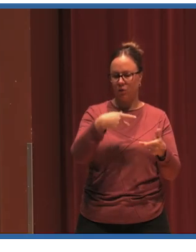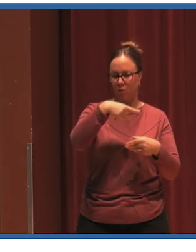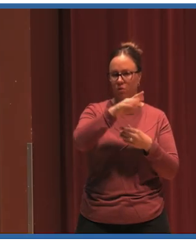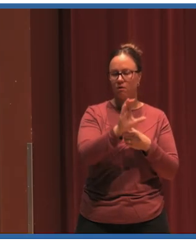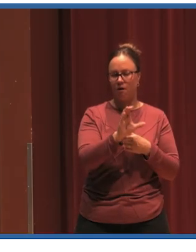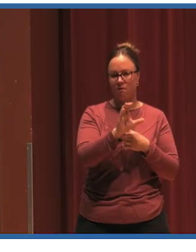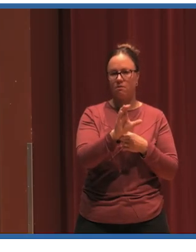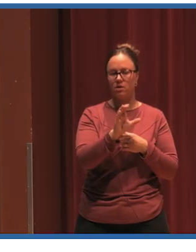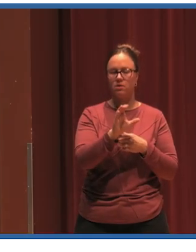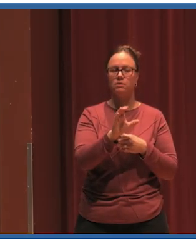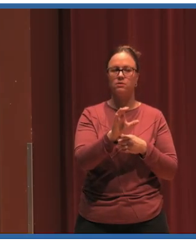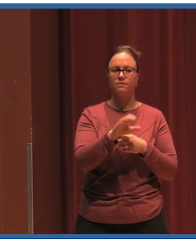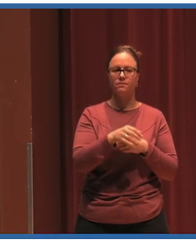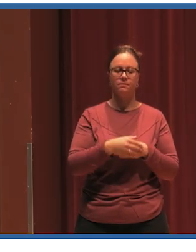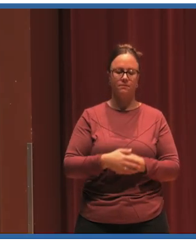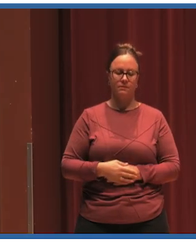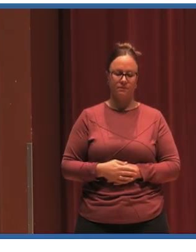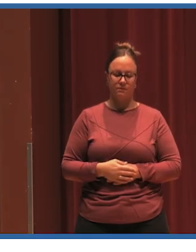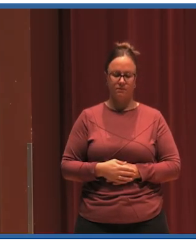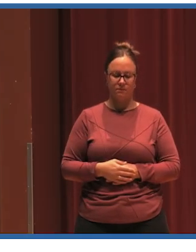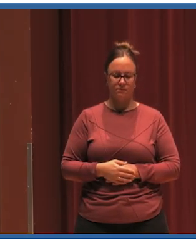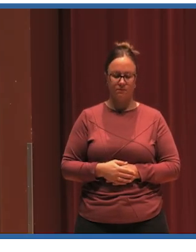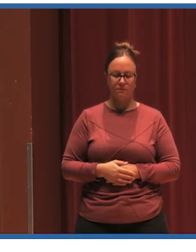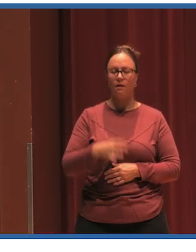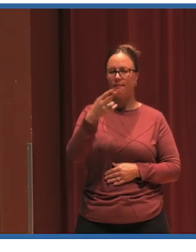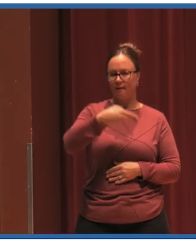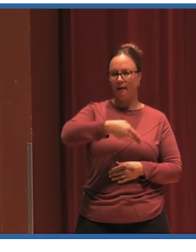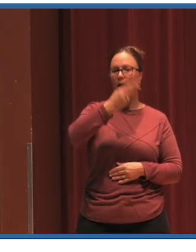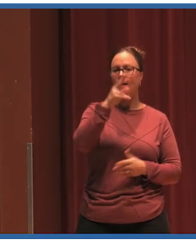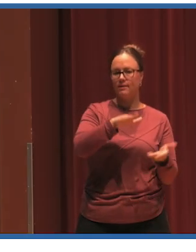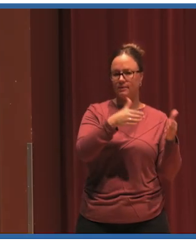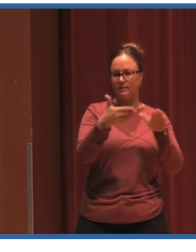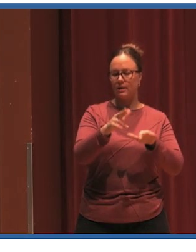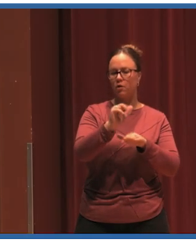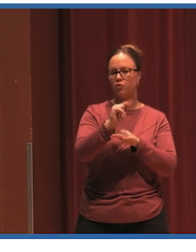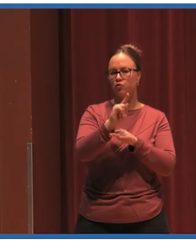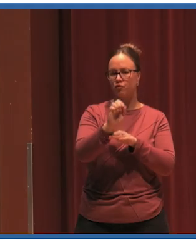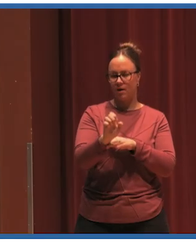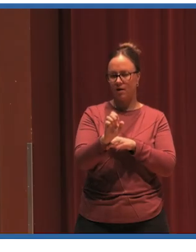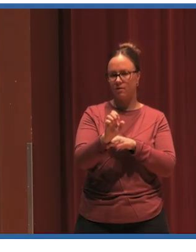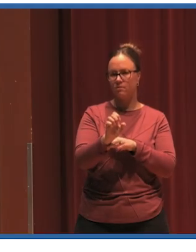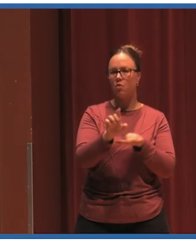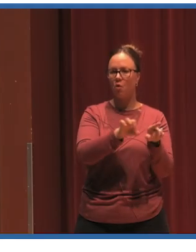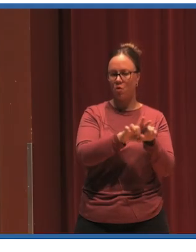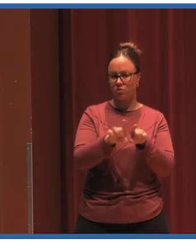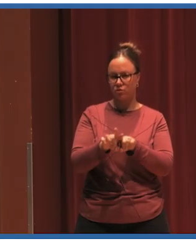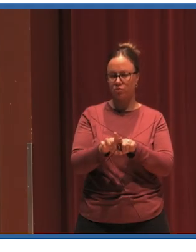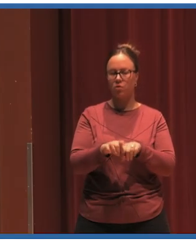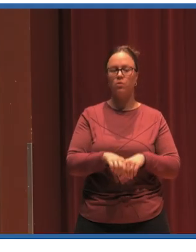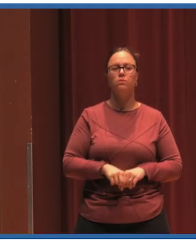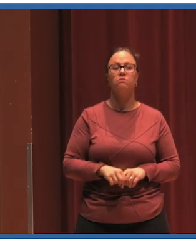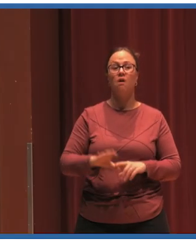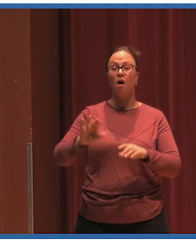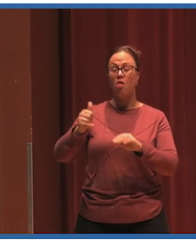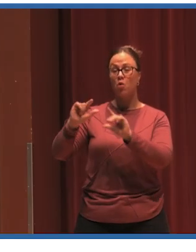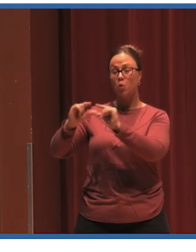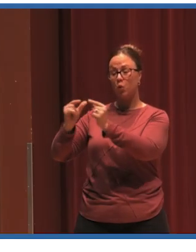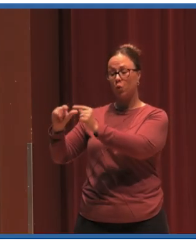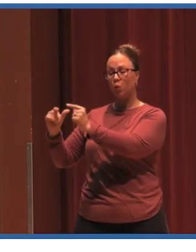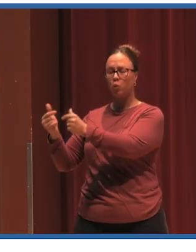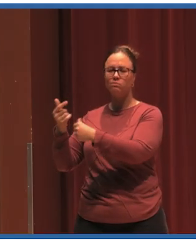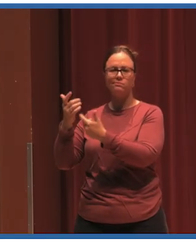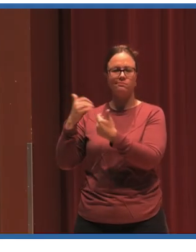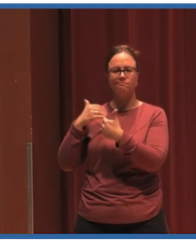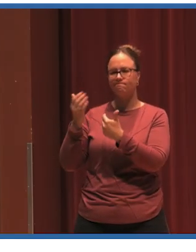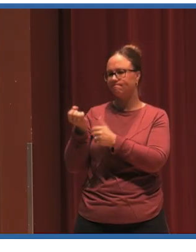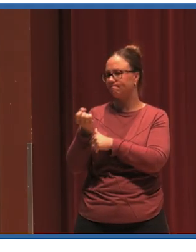and similarly a high mortality rate for prostate cancer, whereas other groups either have too few cases